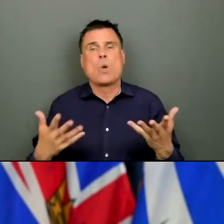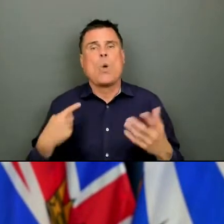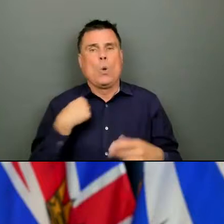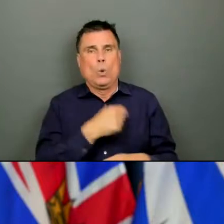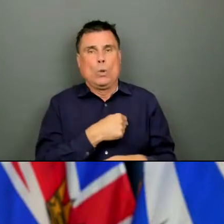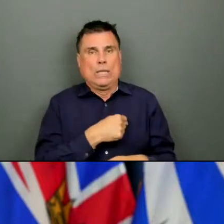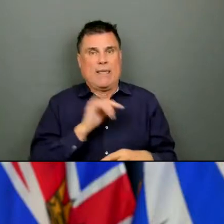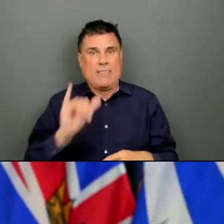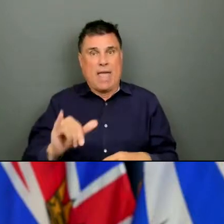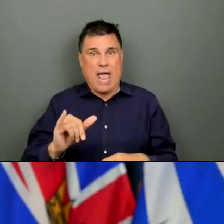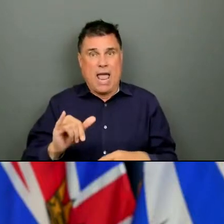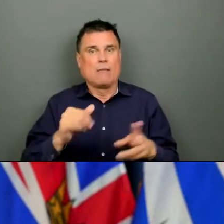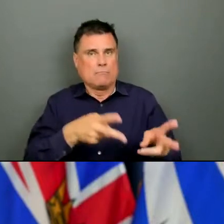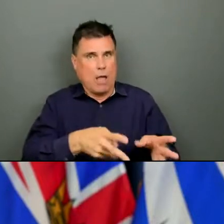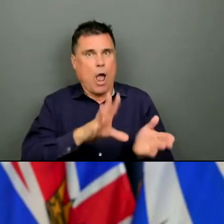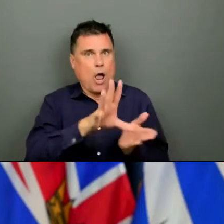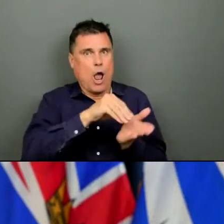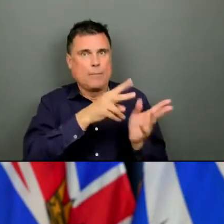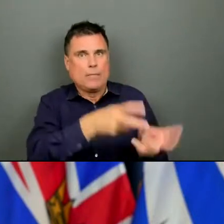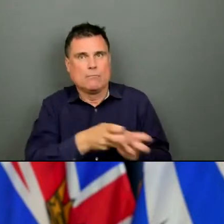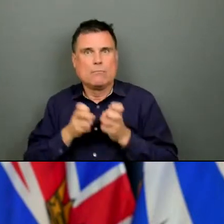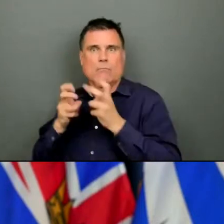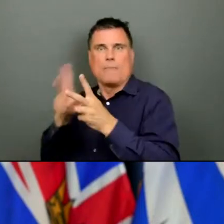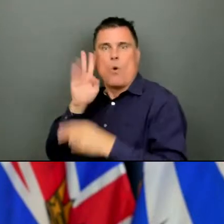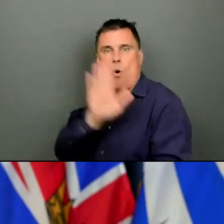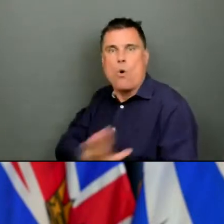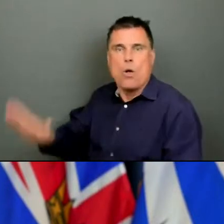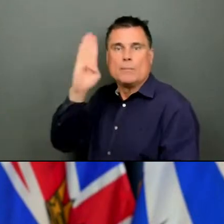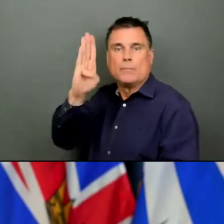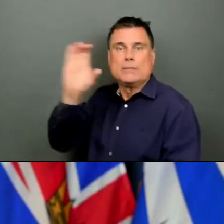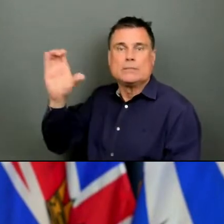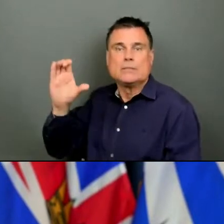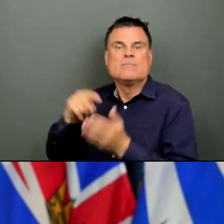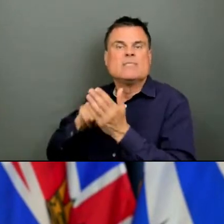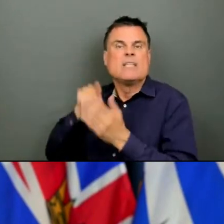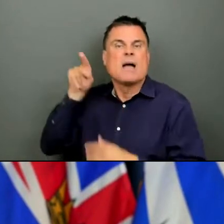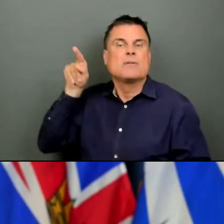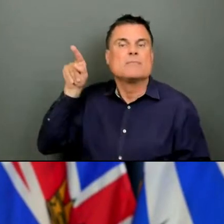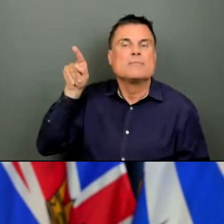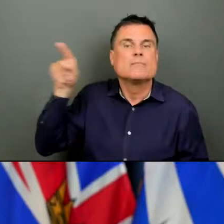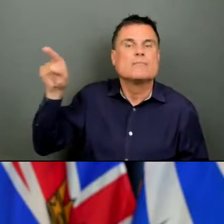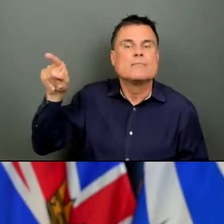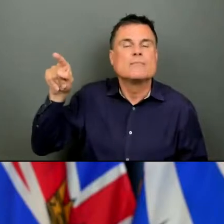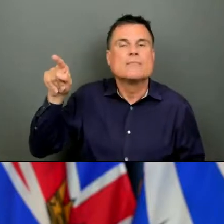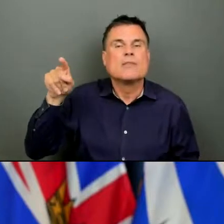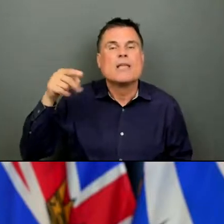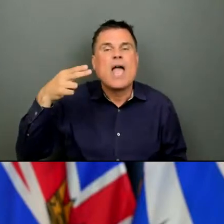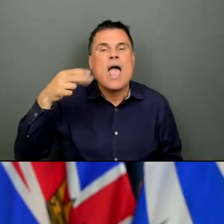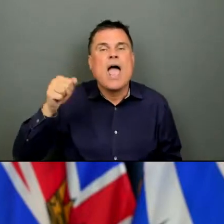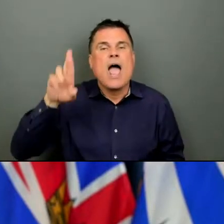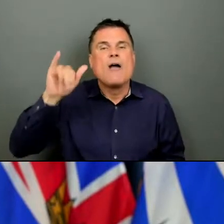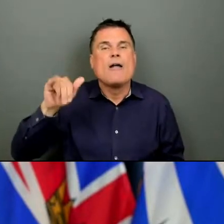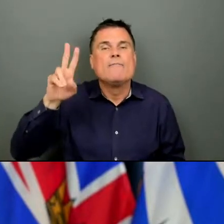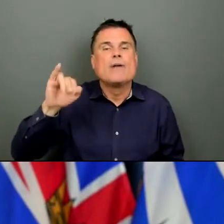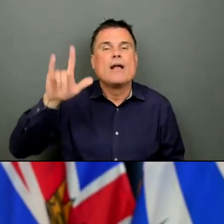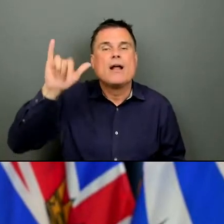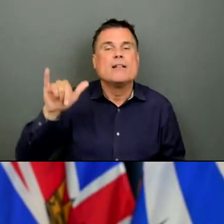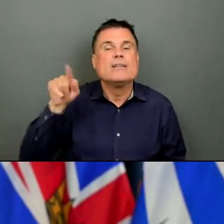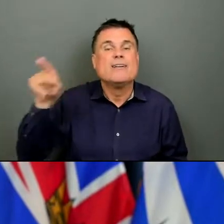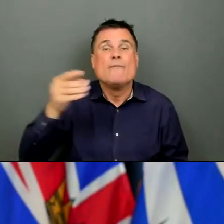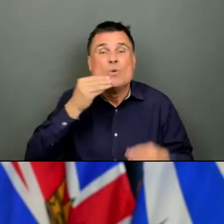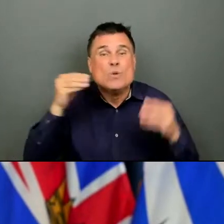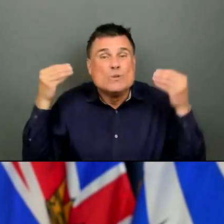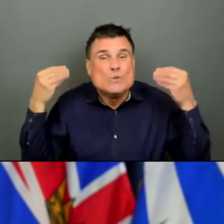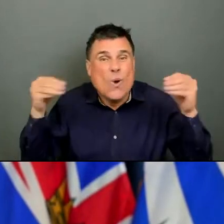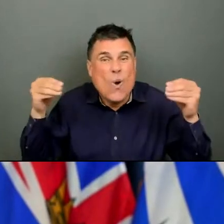example, the first dose immunization clinic in Cherryville at Frank's Grocery. The fact that there are BCC